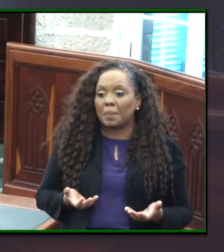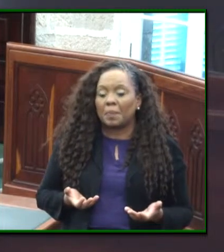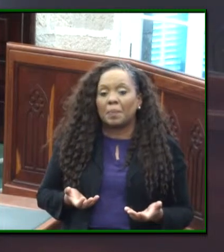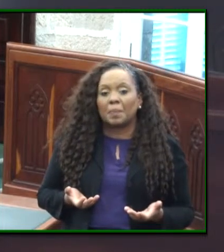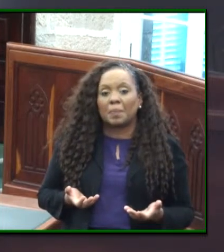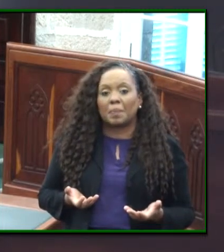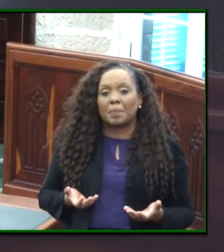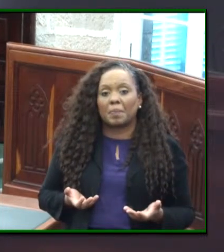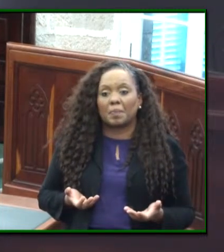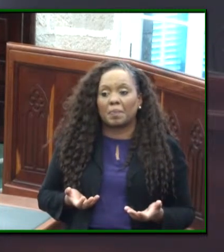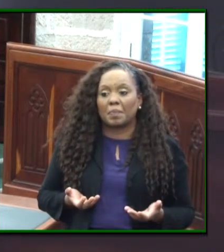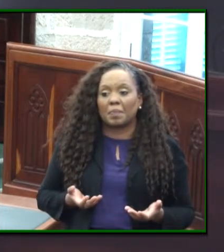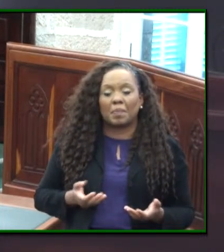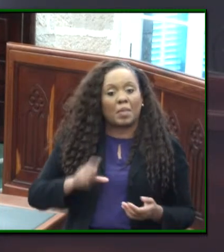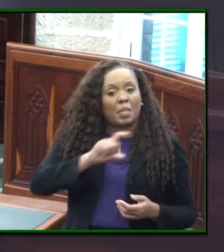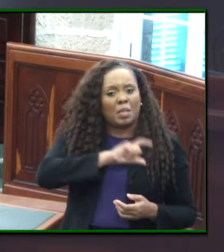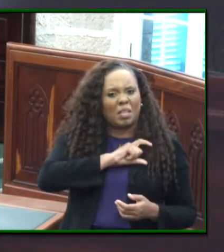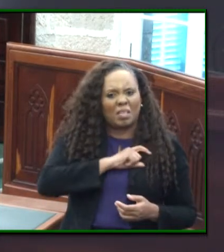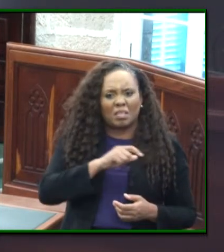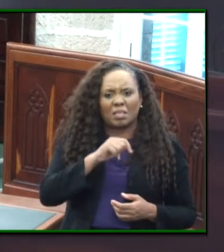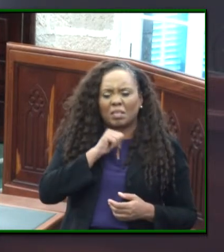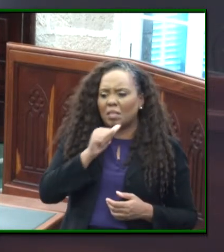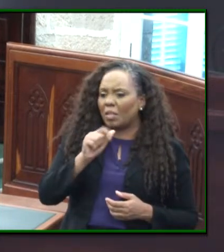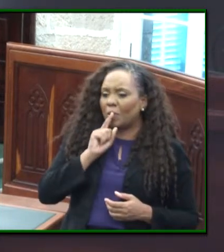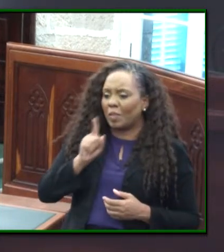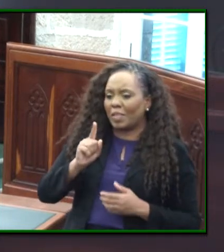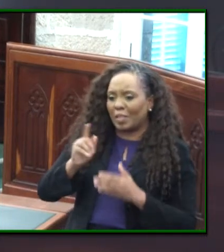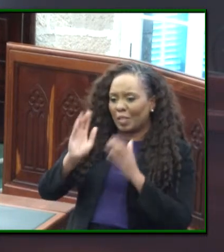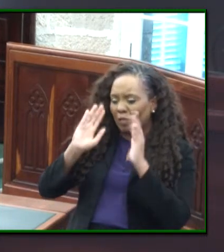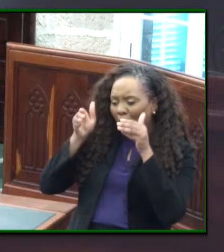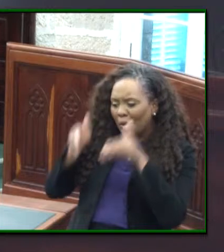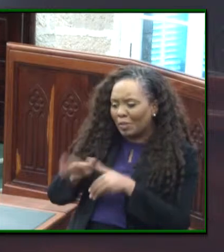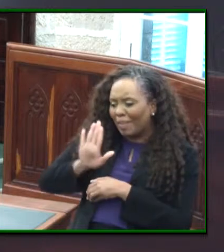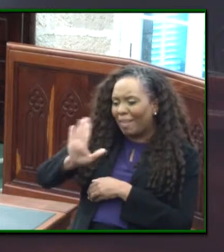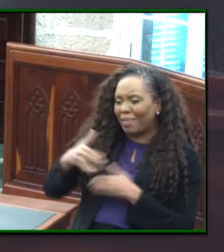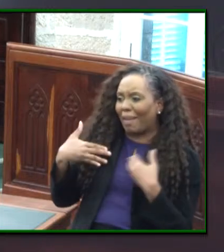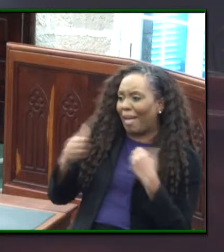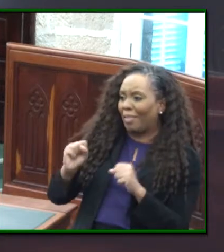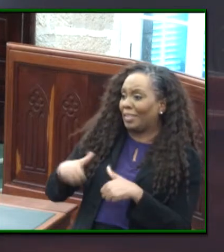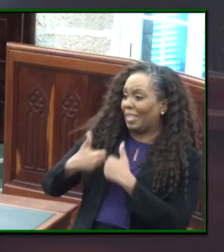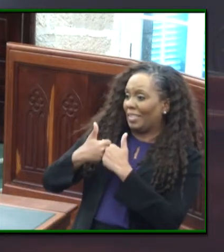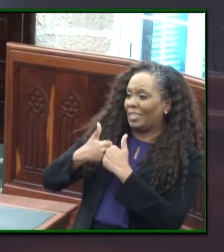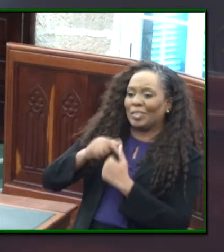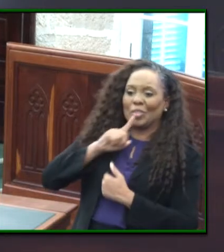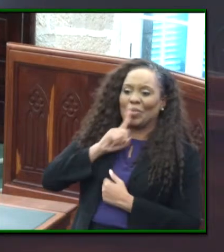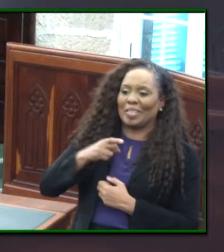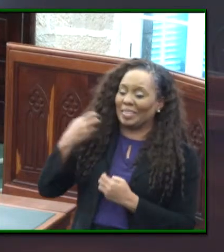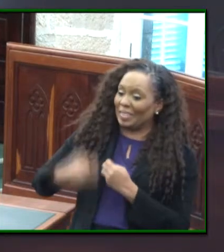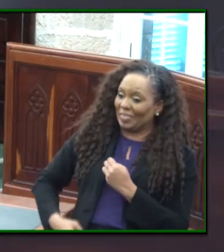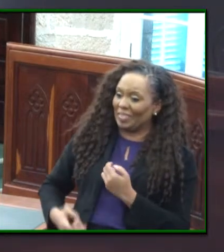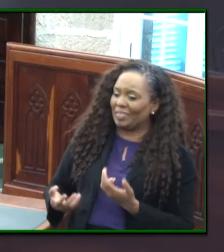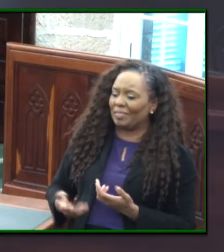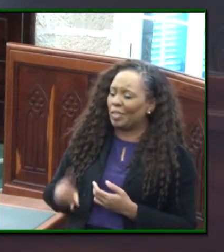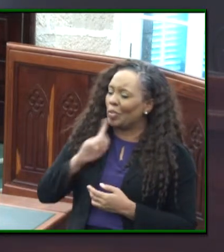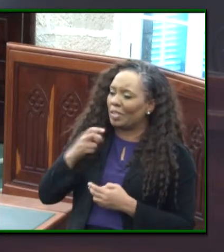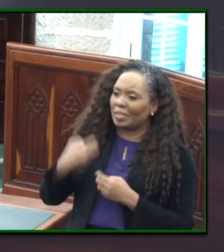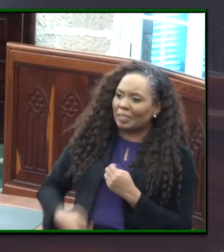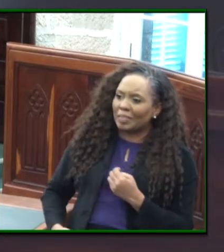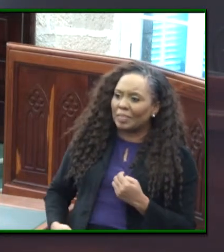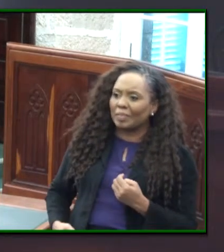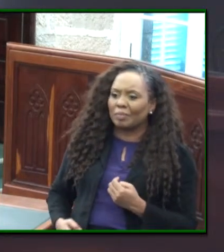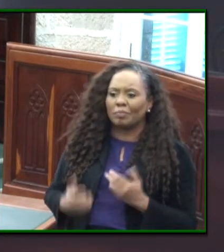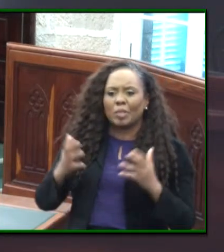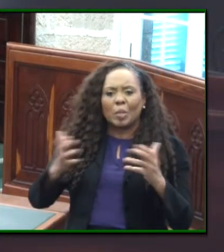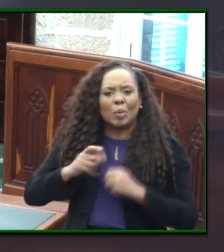attention to their personal health challenges. And that is a difficult position for us, and getting them